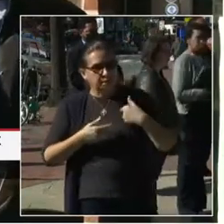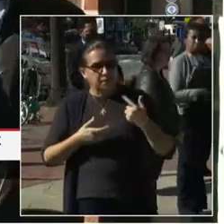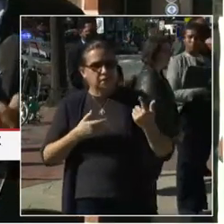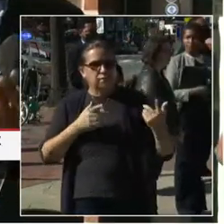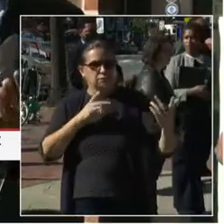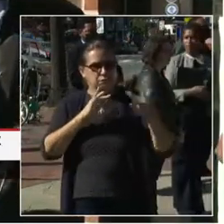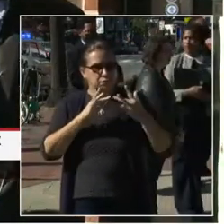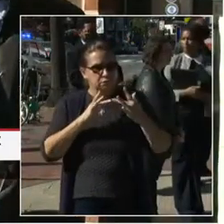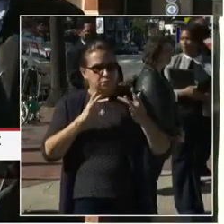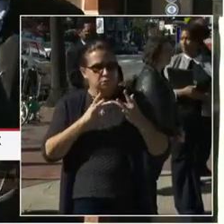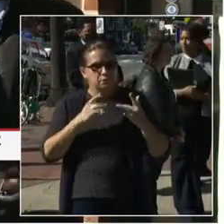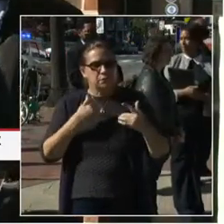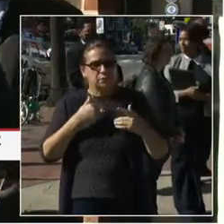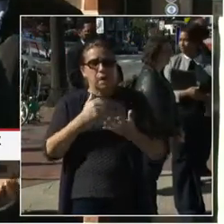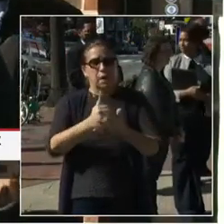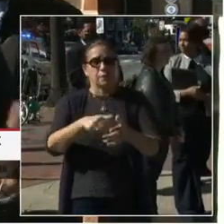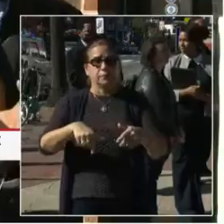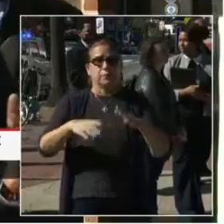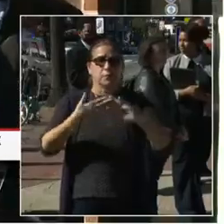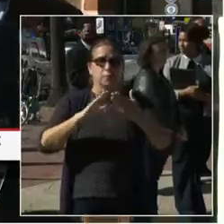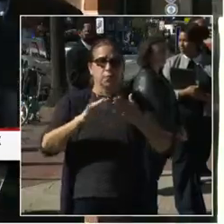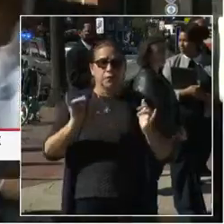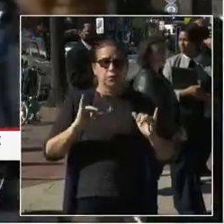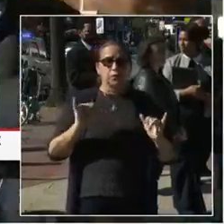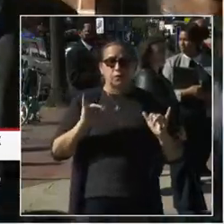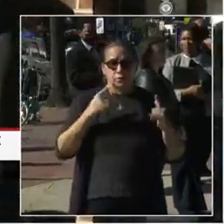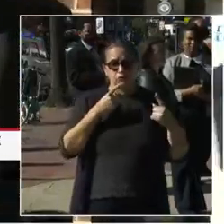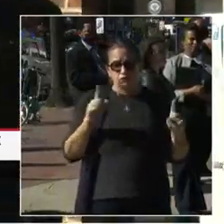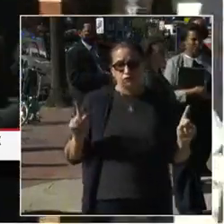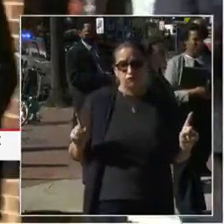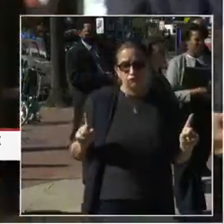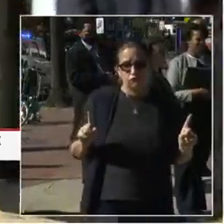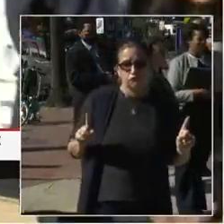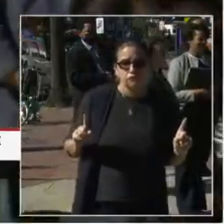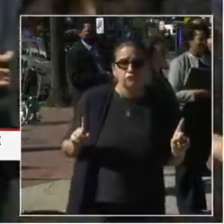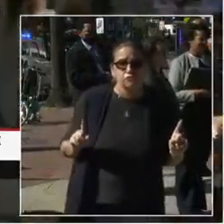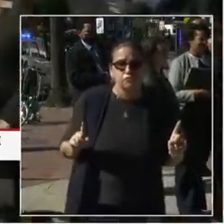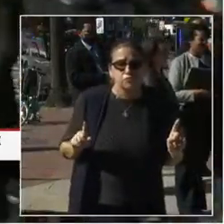grow. And so, Miss Ali, can you please, the oldest,